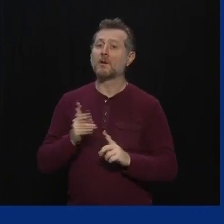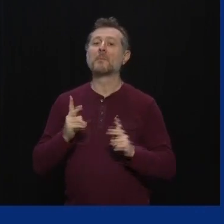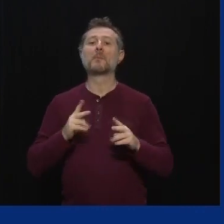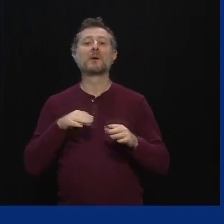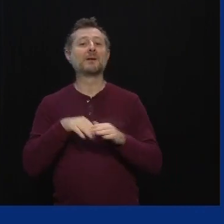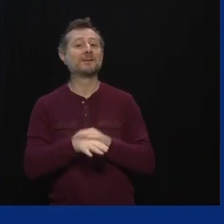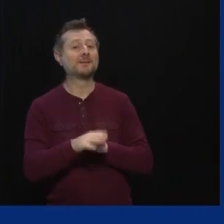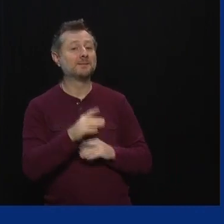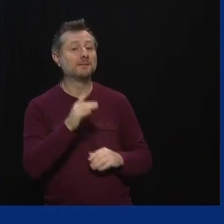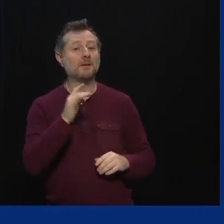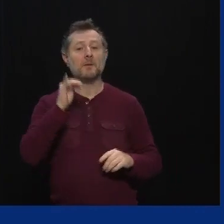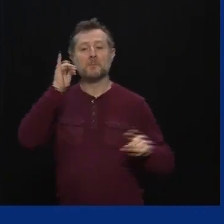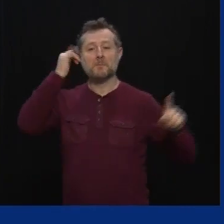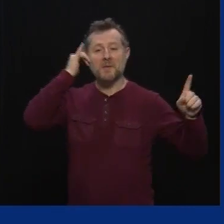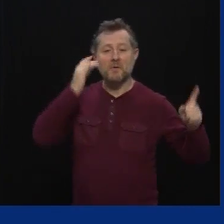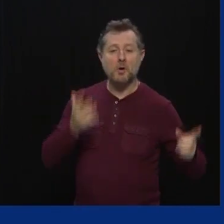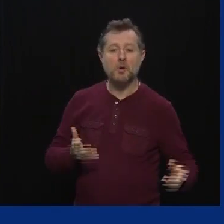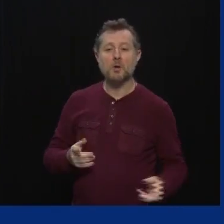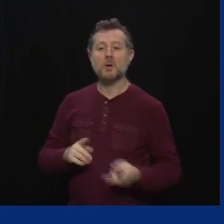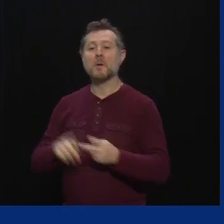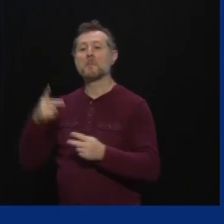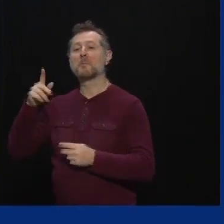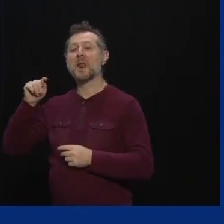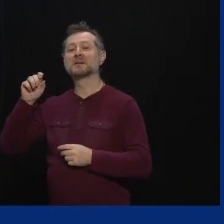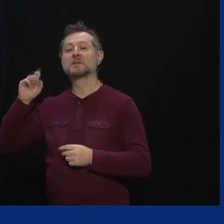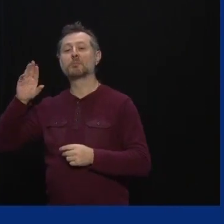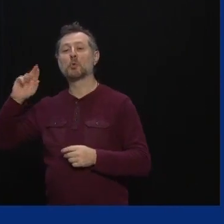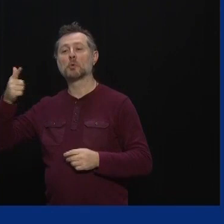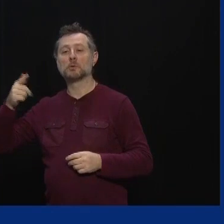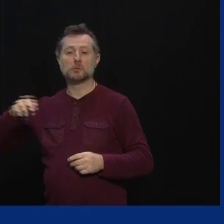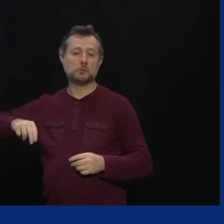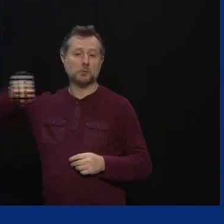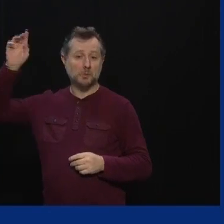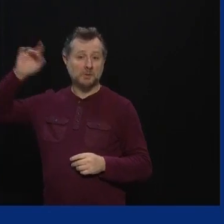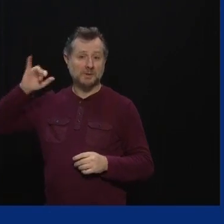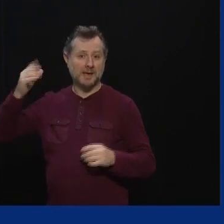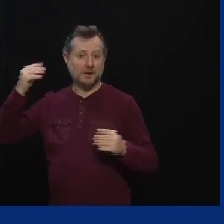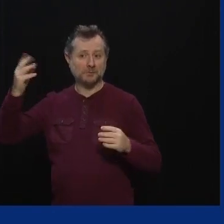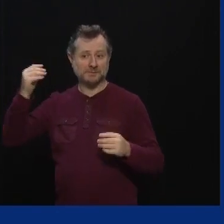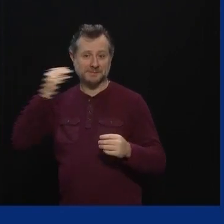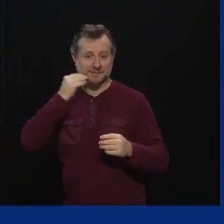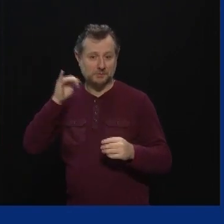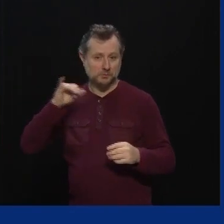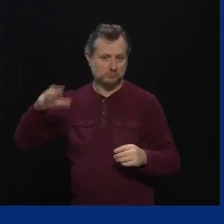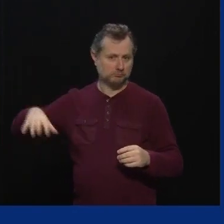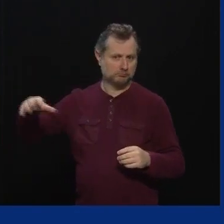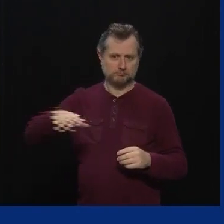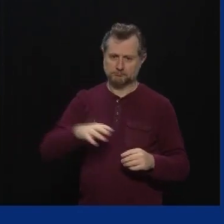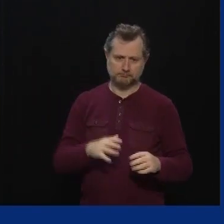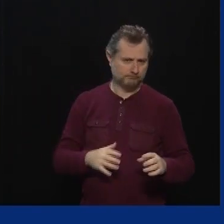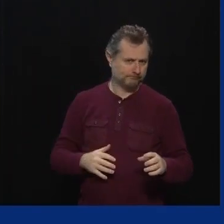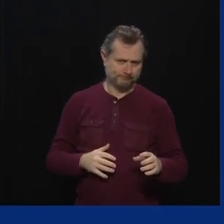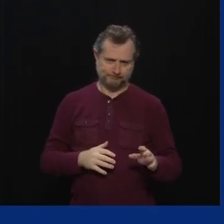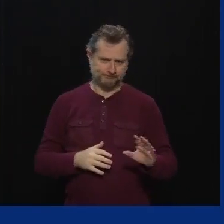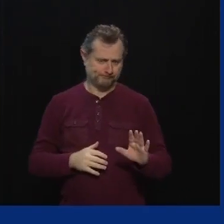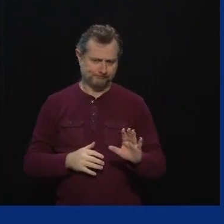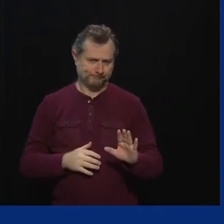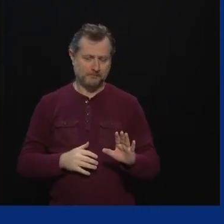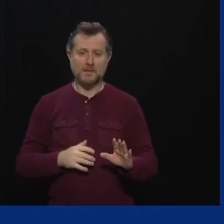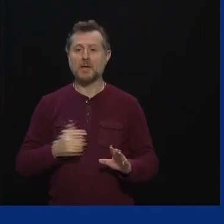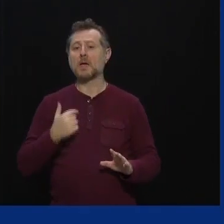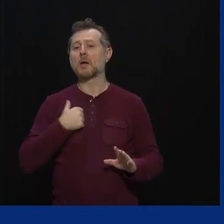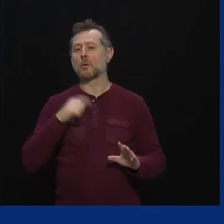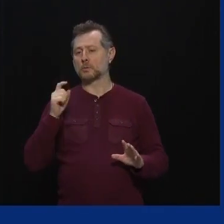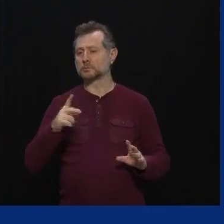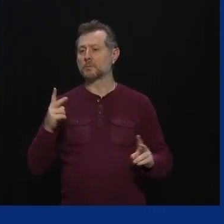people in Plattsburgh, probably not going to do a lot of outdoor dining in January. So the reality is people are going indoors, and that could have an effect on the infection